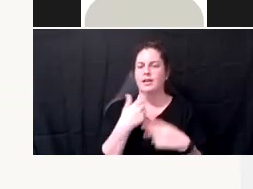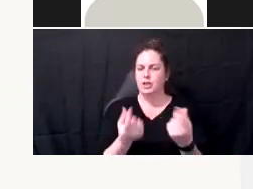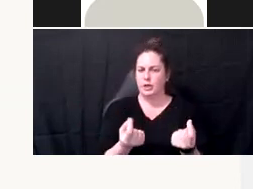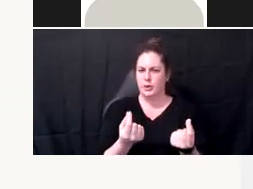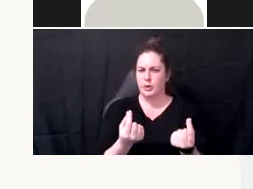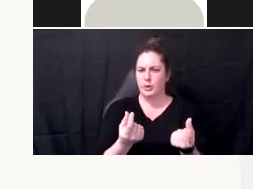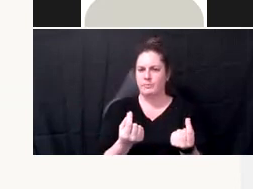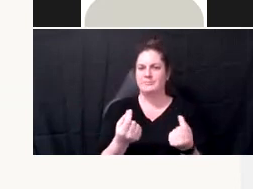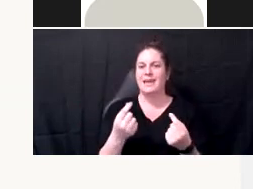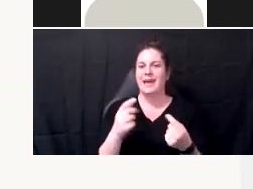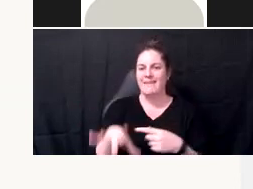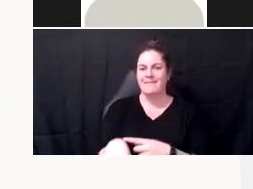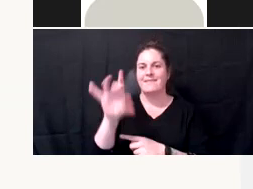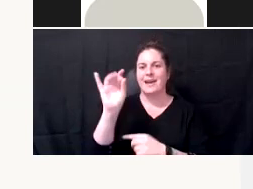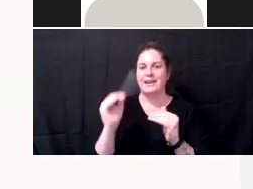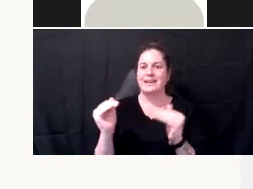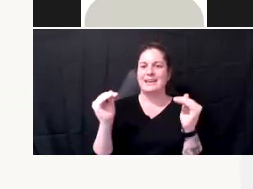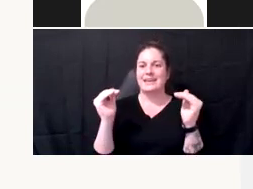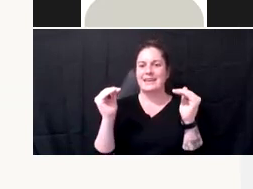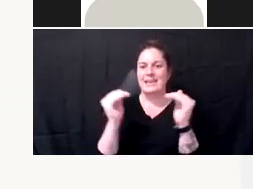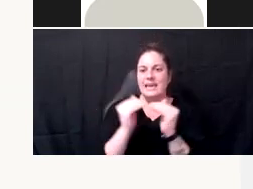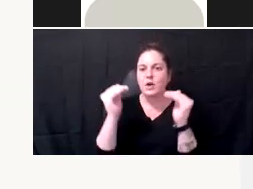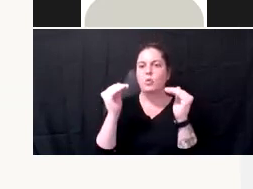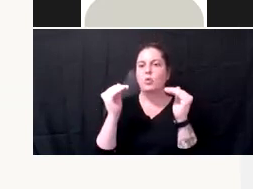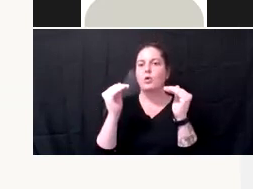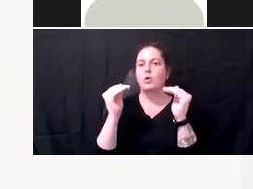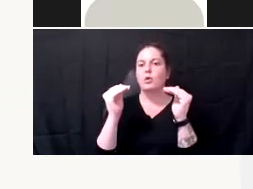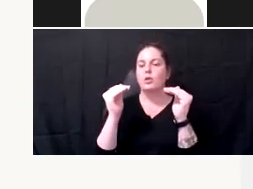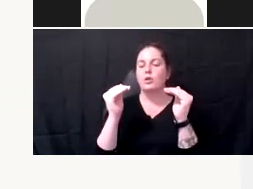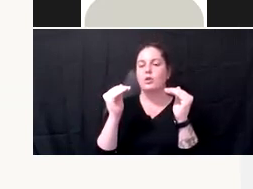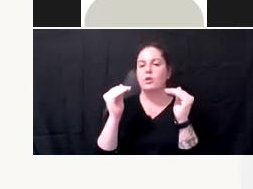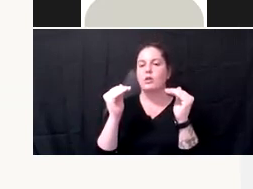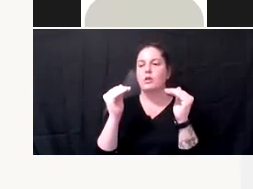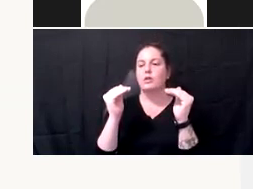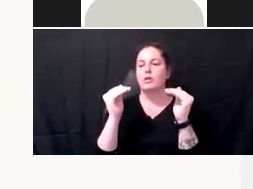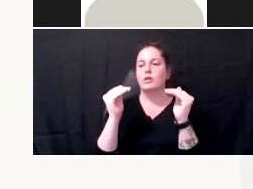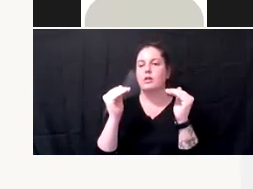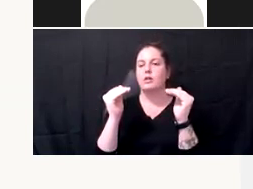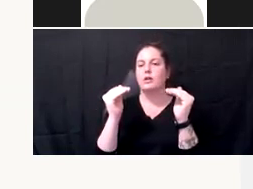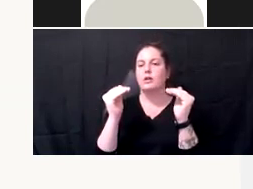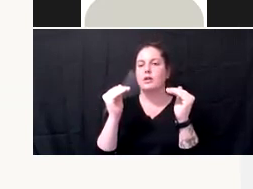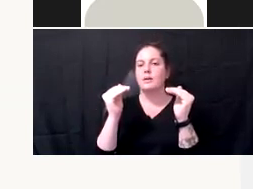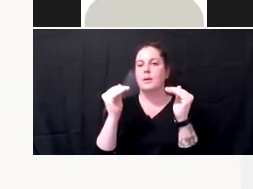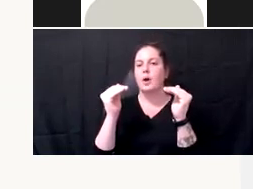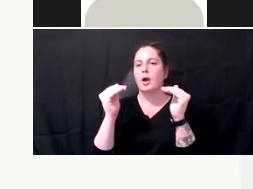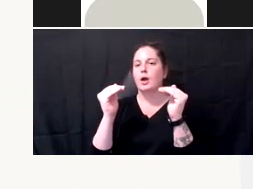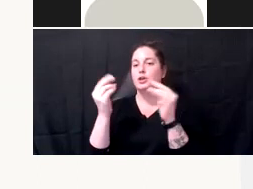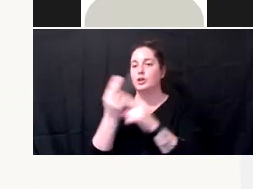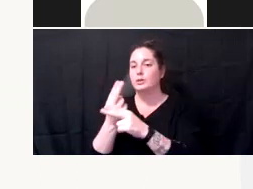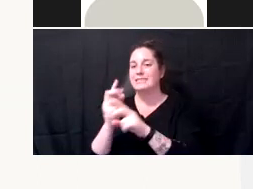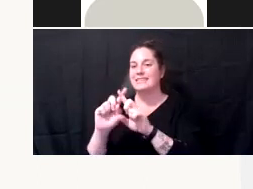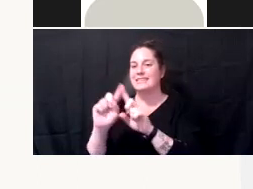find an equivalent in a different unit, okay? And so